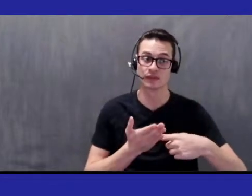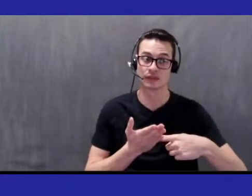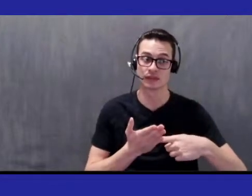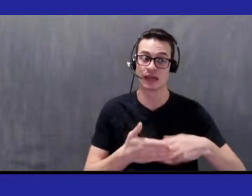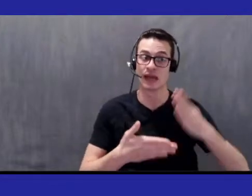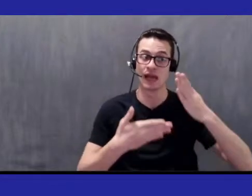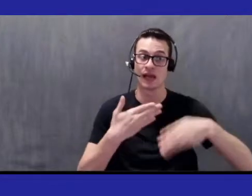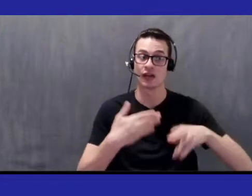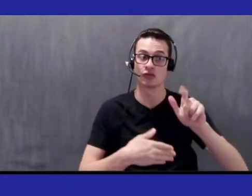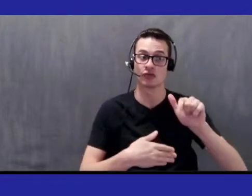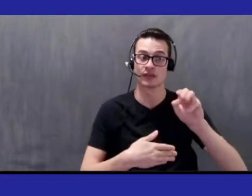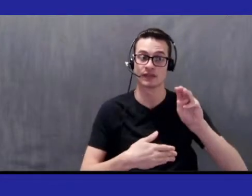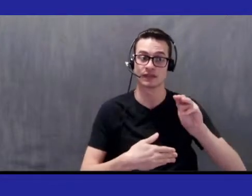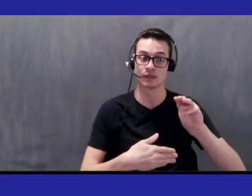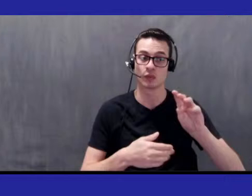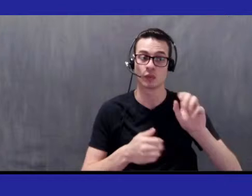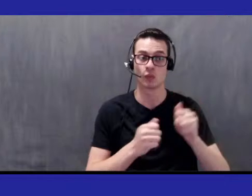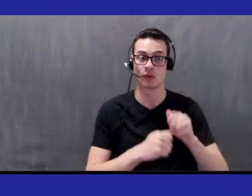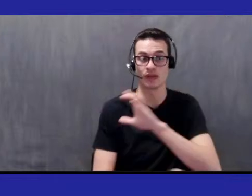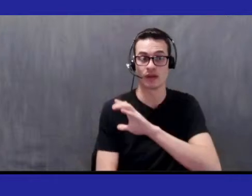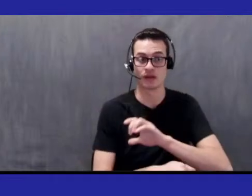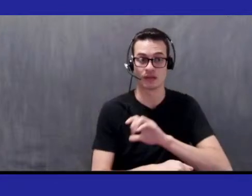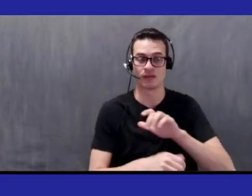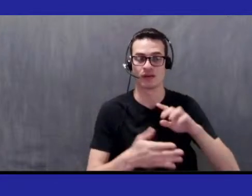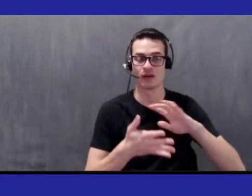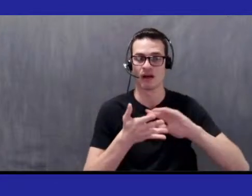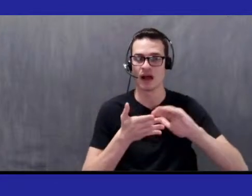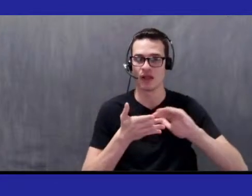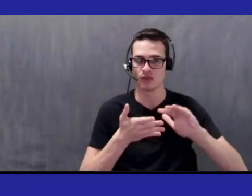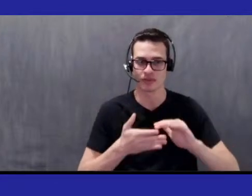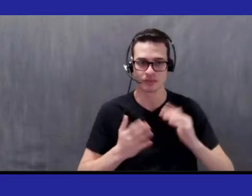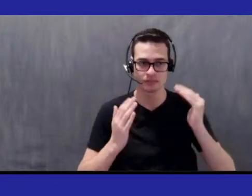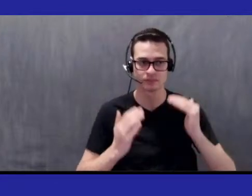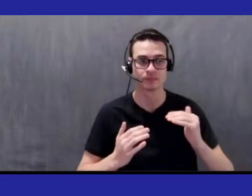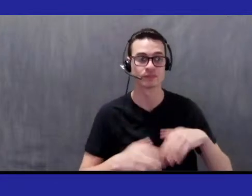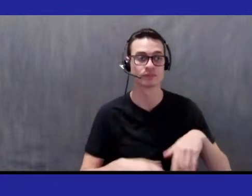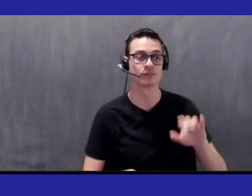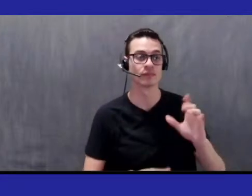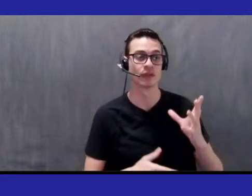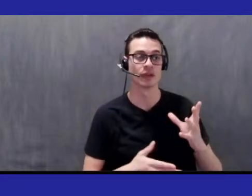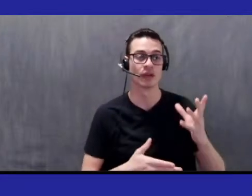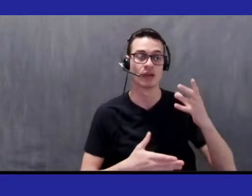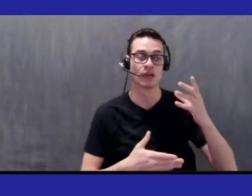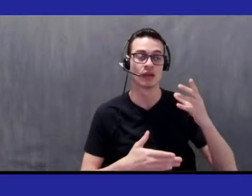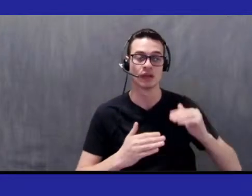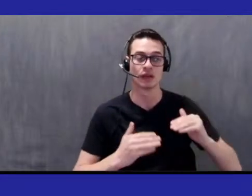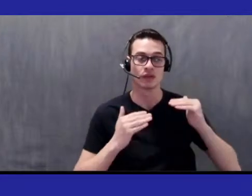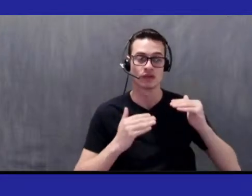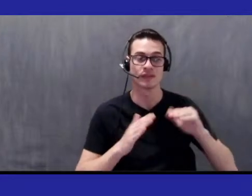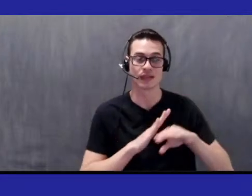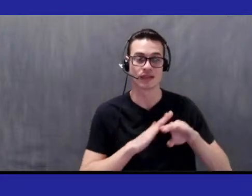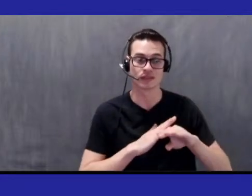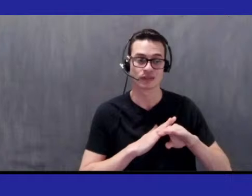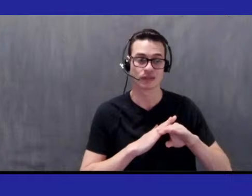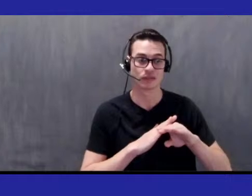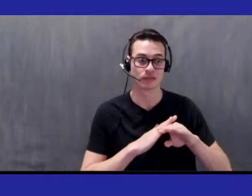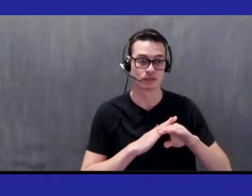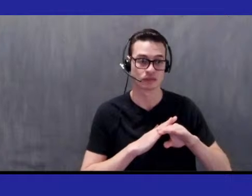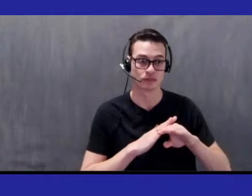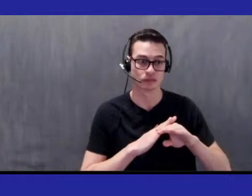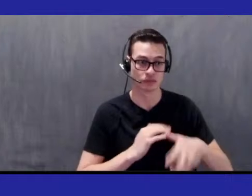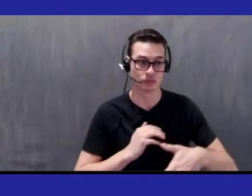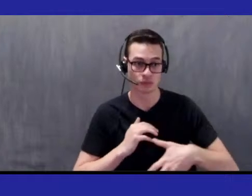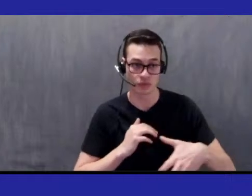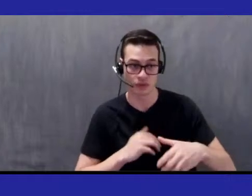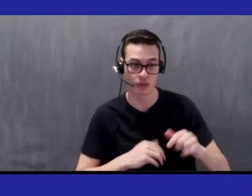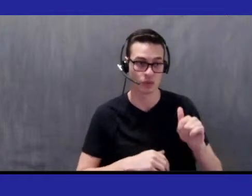algorithms, equity and access for persons with disabilities, and sickle cell disease management, partly because the Increased Access to Pregnancy and Abortion